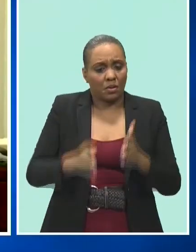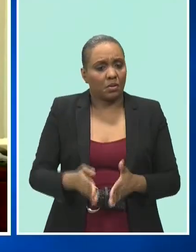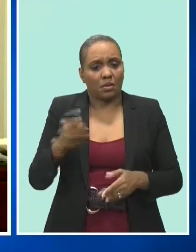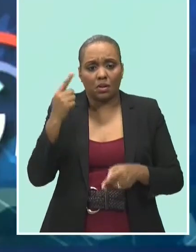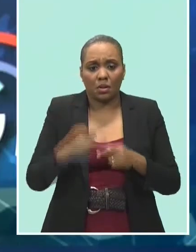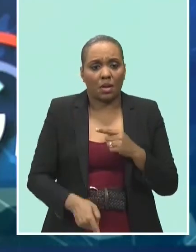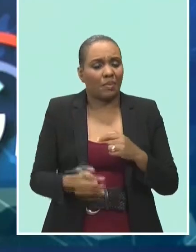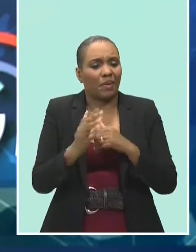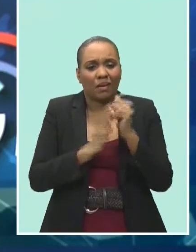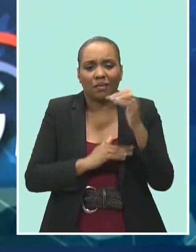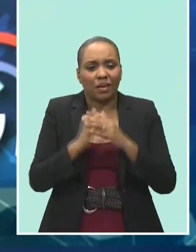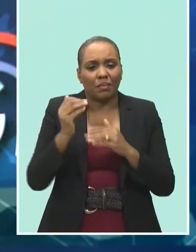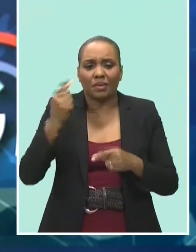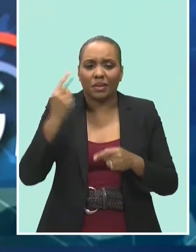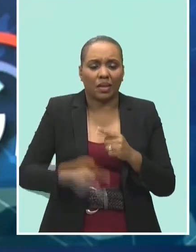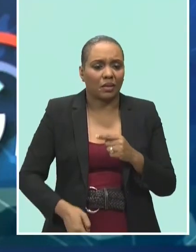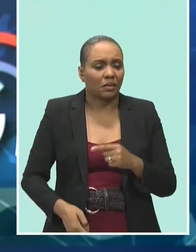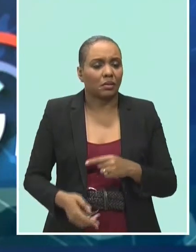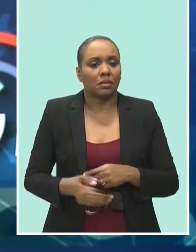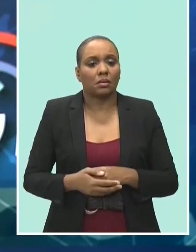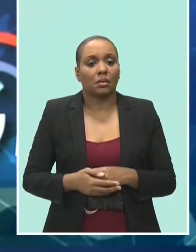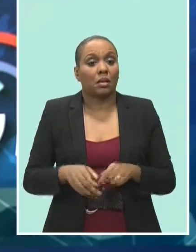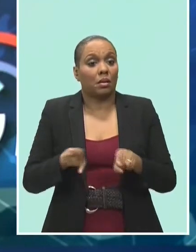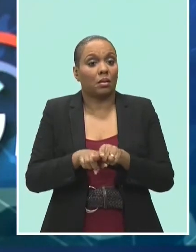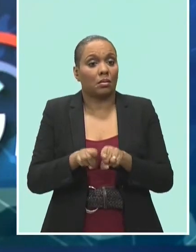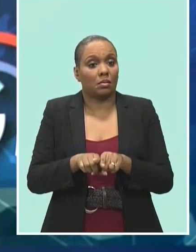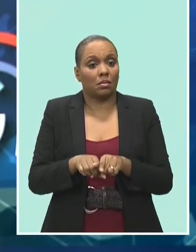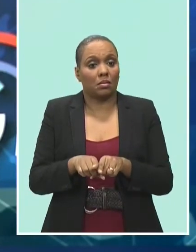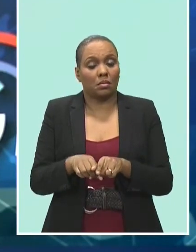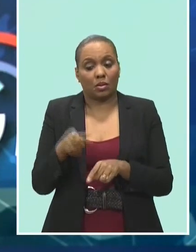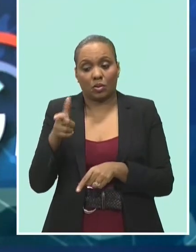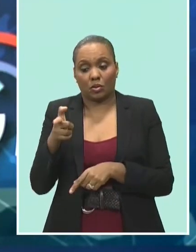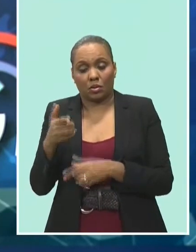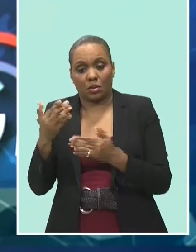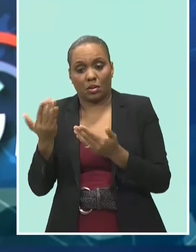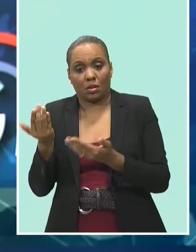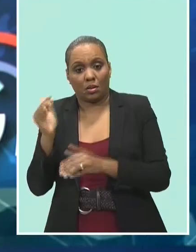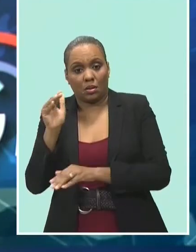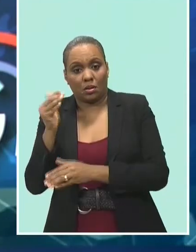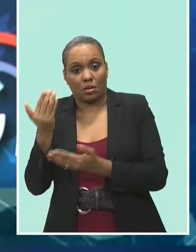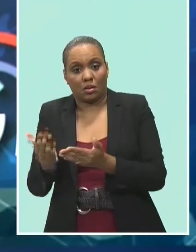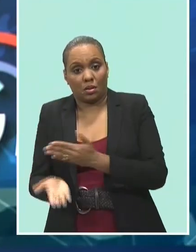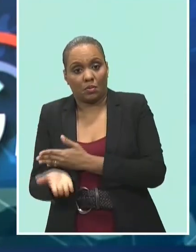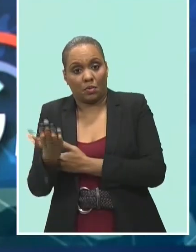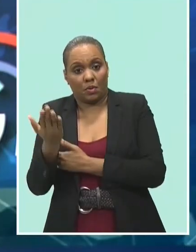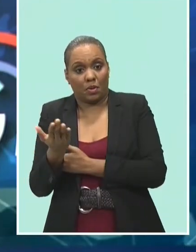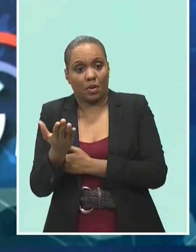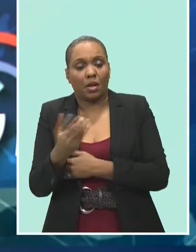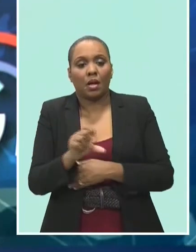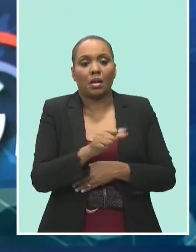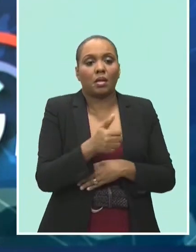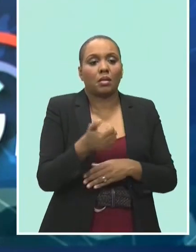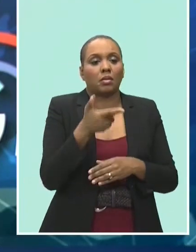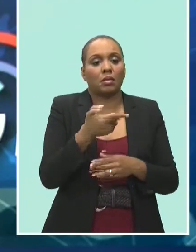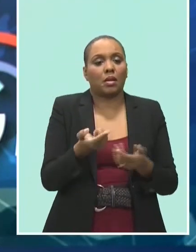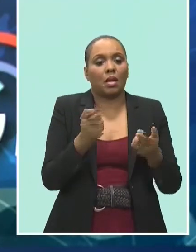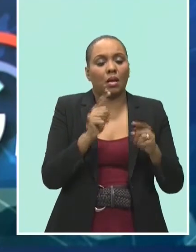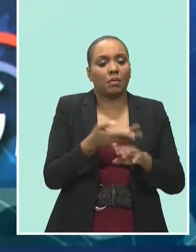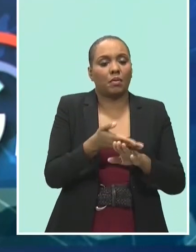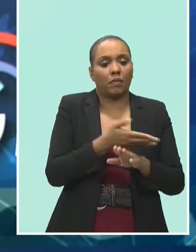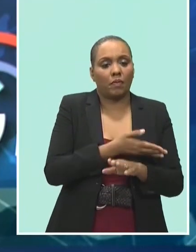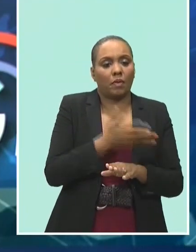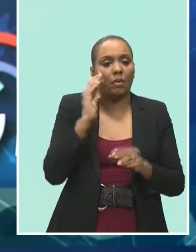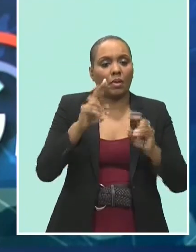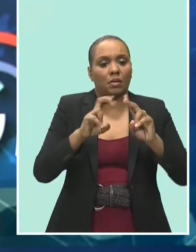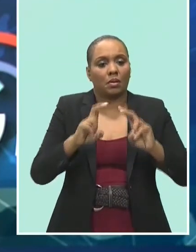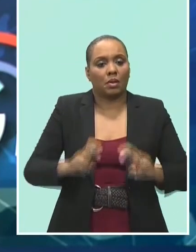villains. Mr. Marshall says this shooting and another earlier this month will come under the scrutiny of the National Security